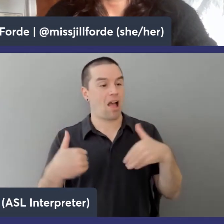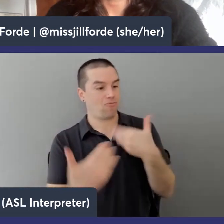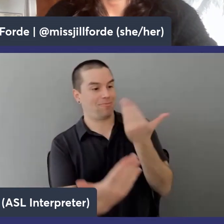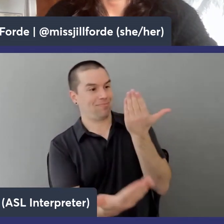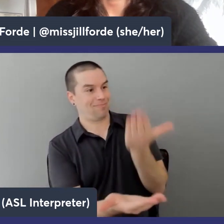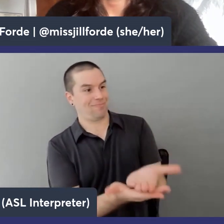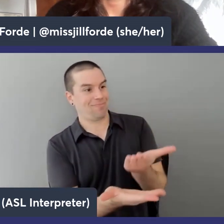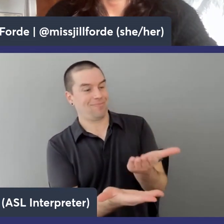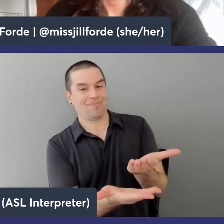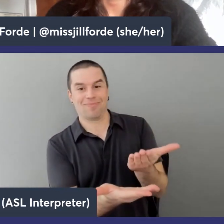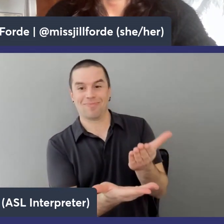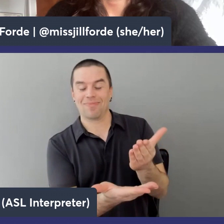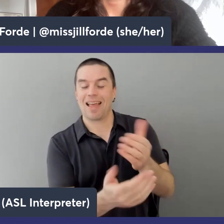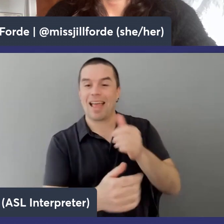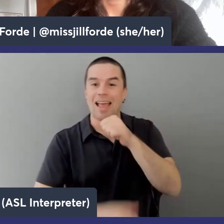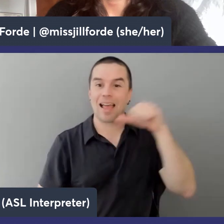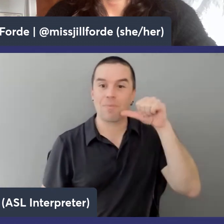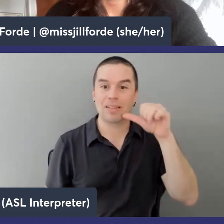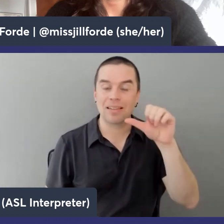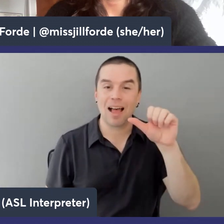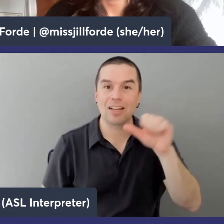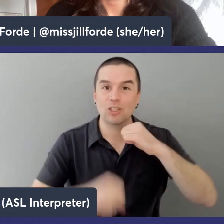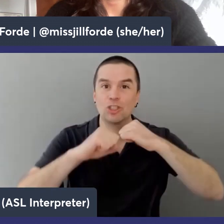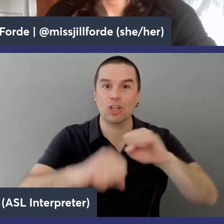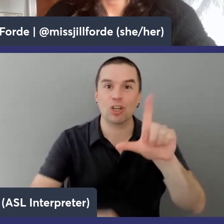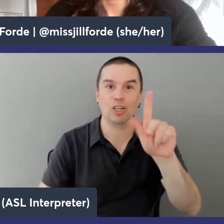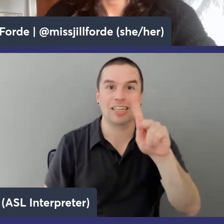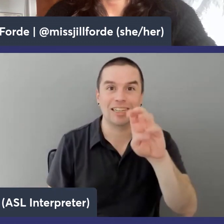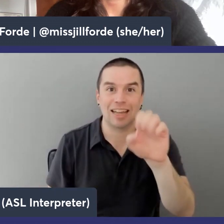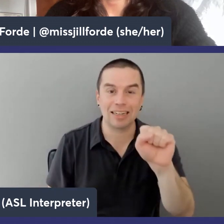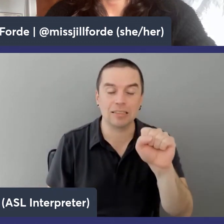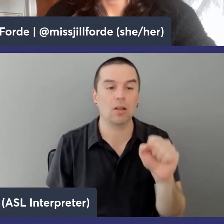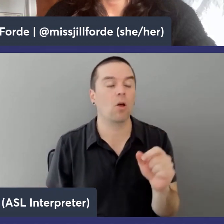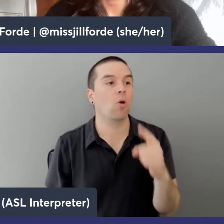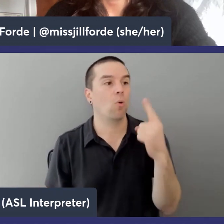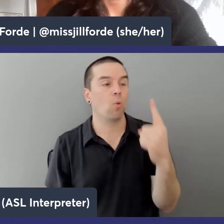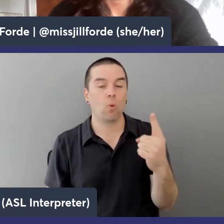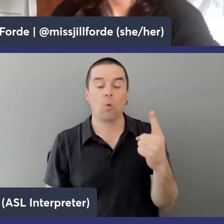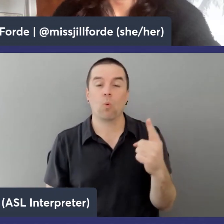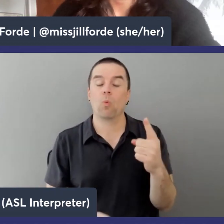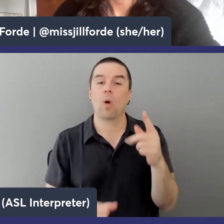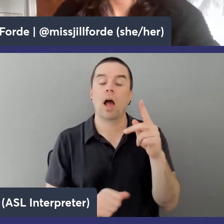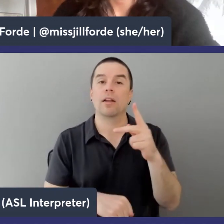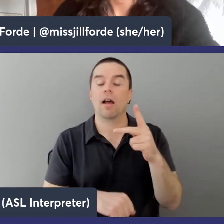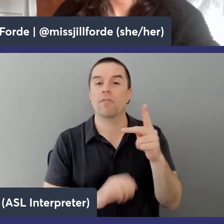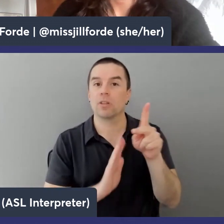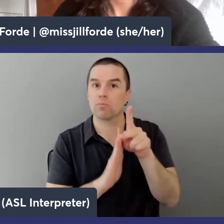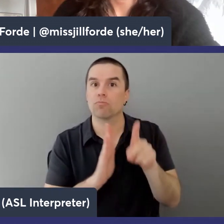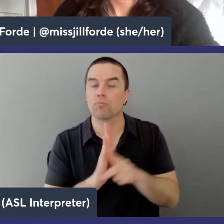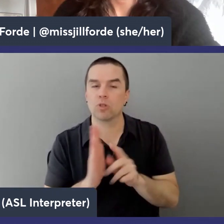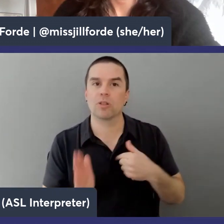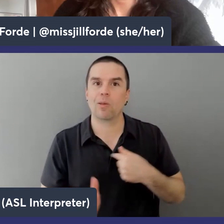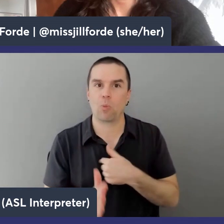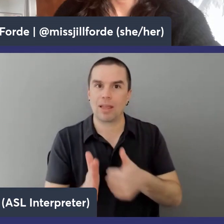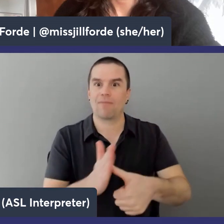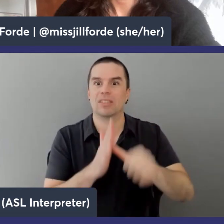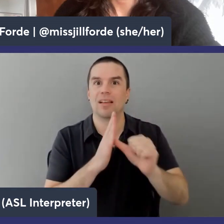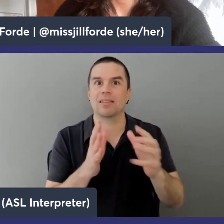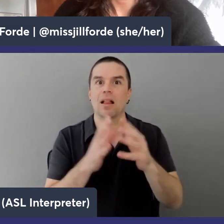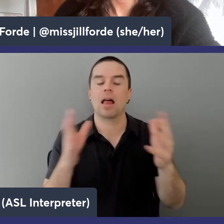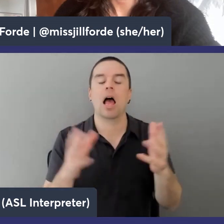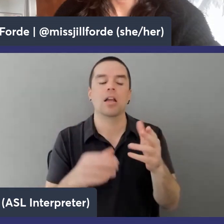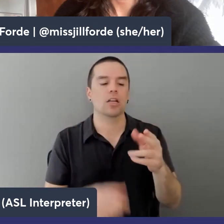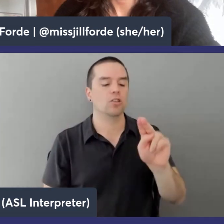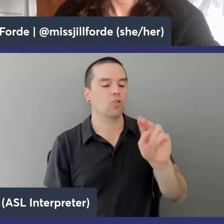Amazon Security Lake. One of the underlying principles that we sort of like also emphasized on was this